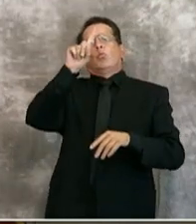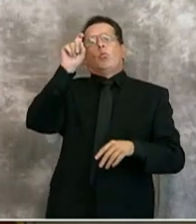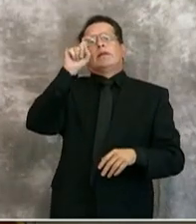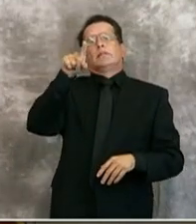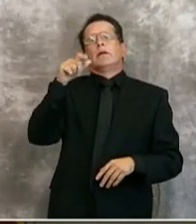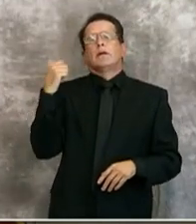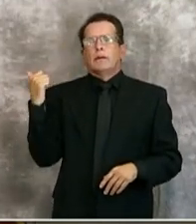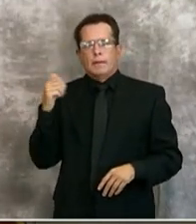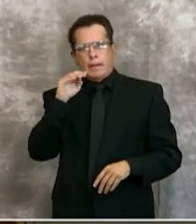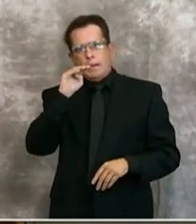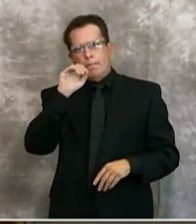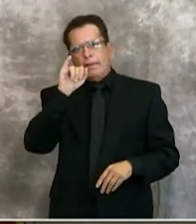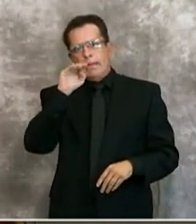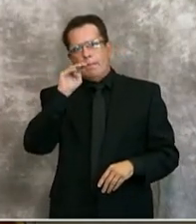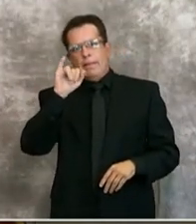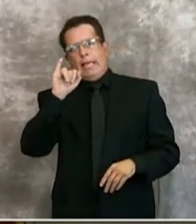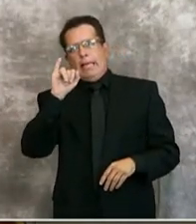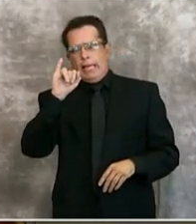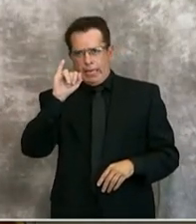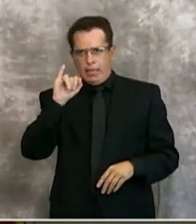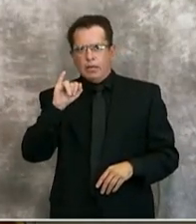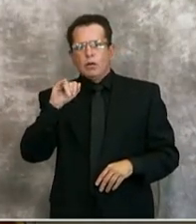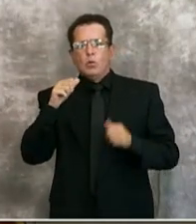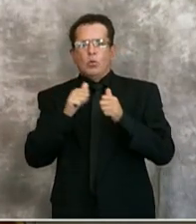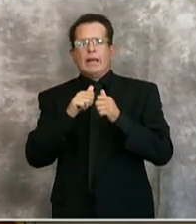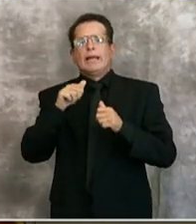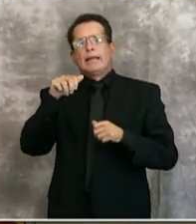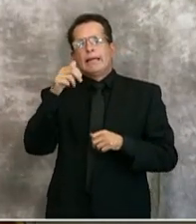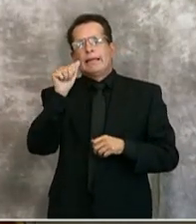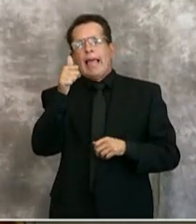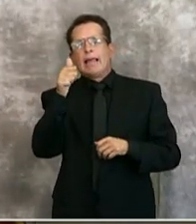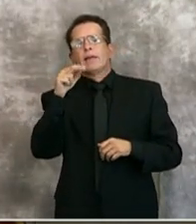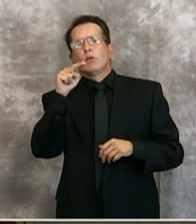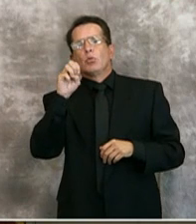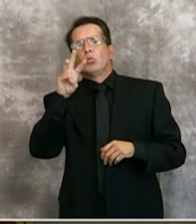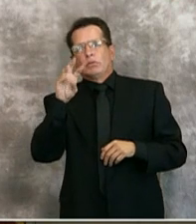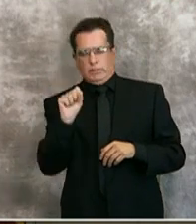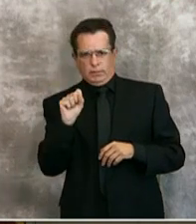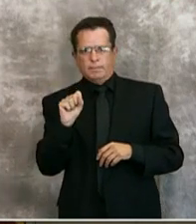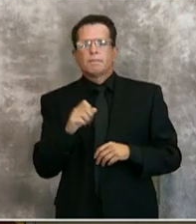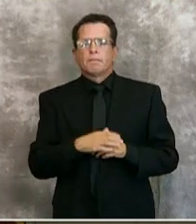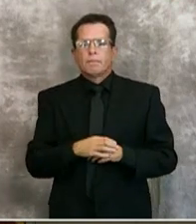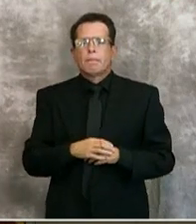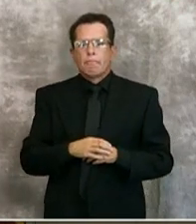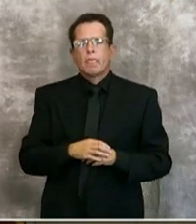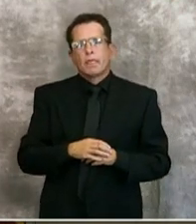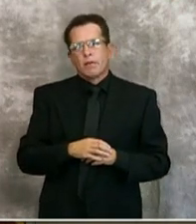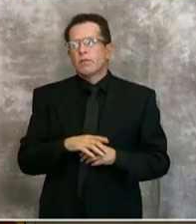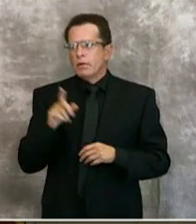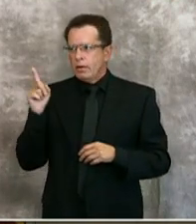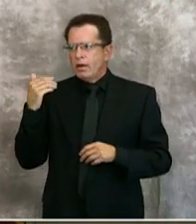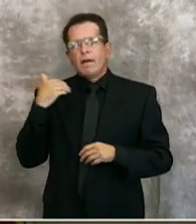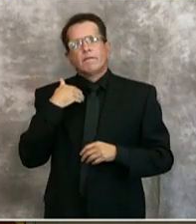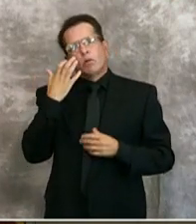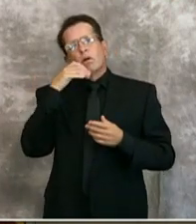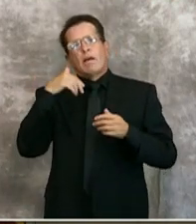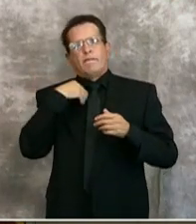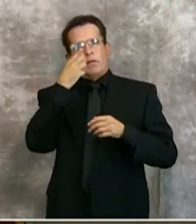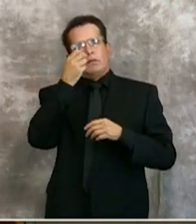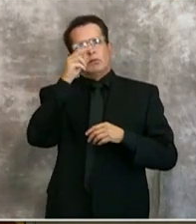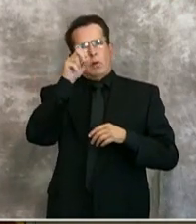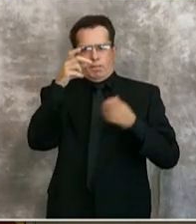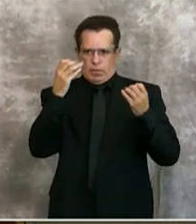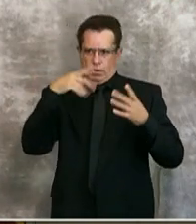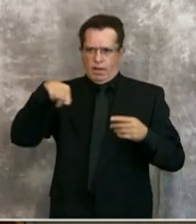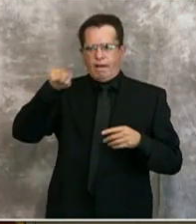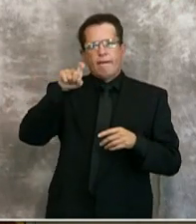Mimi Alcala, 10 News. Please state your question. Hi. So for hair salons and barbershops that have to shut down again, I've been